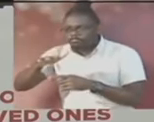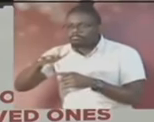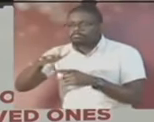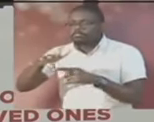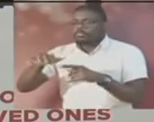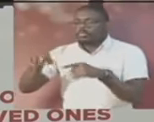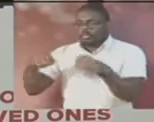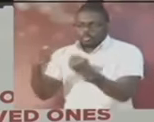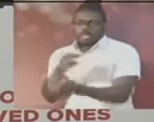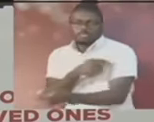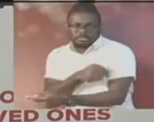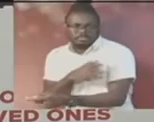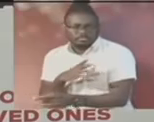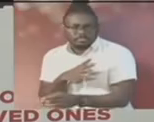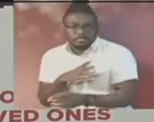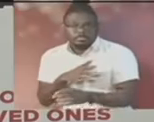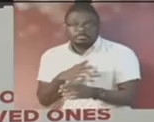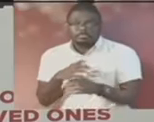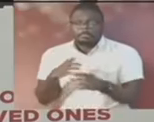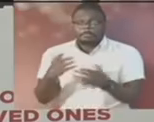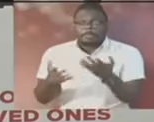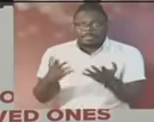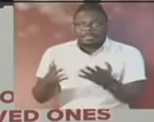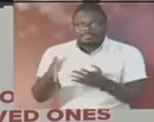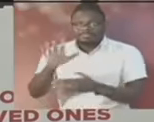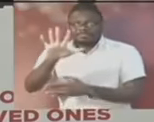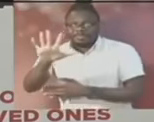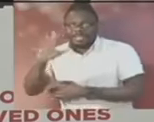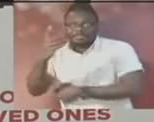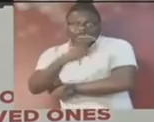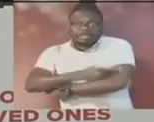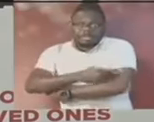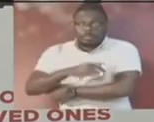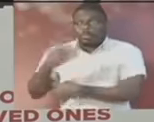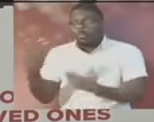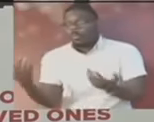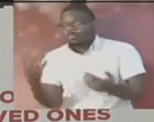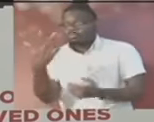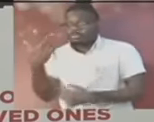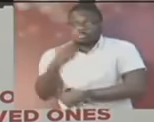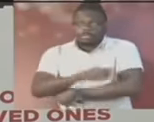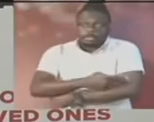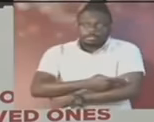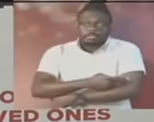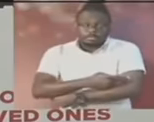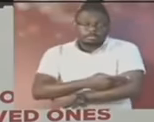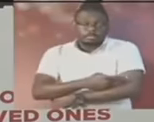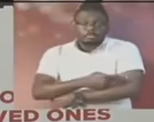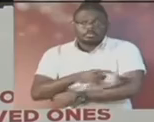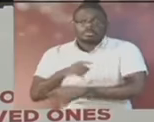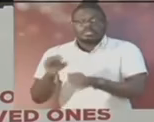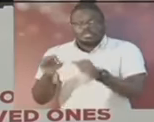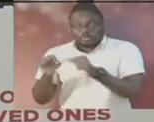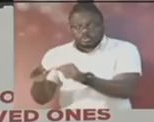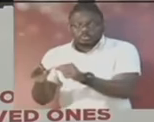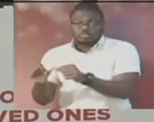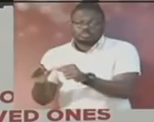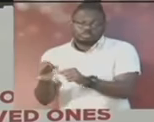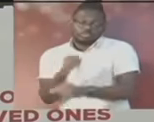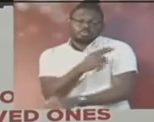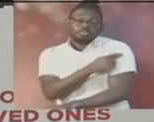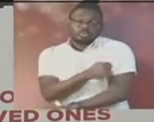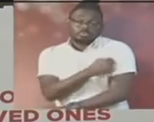up to 5 days, somewhere between the range of 3 and 5 days. And we are seeing that also persons presenting, for